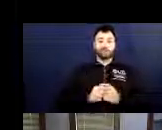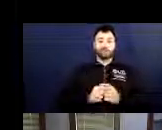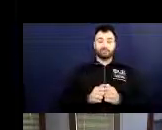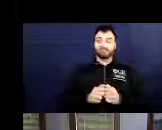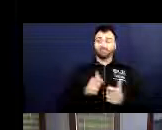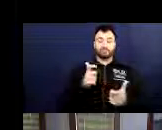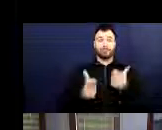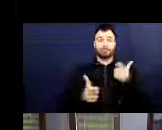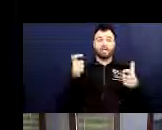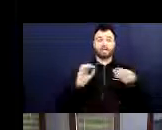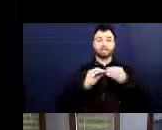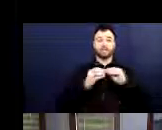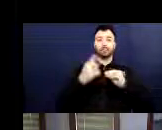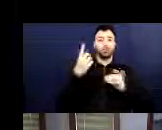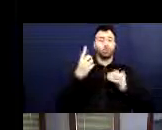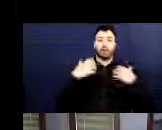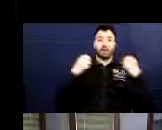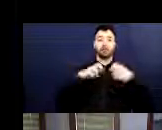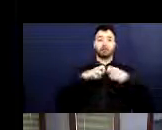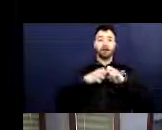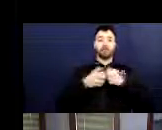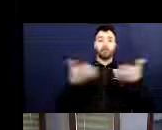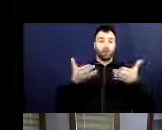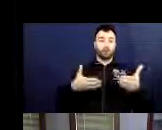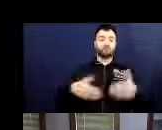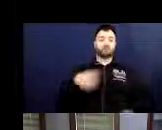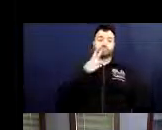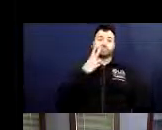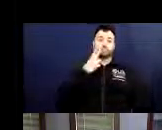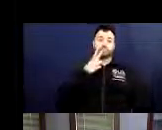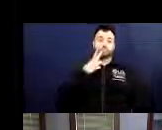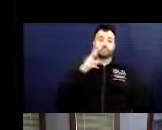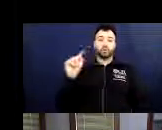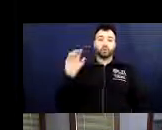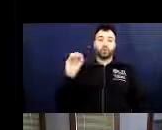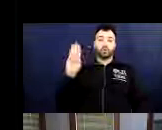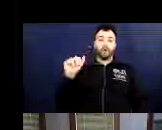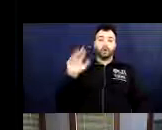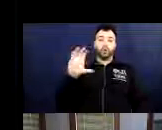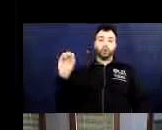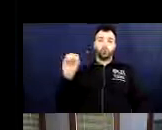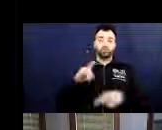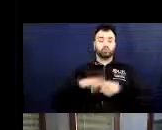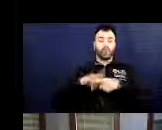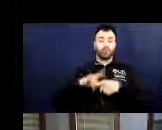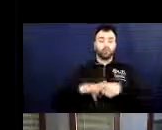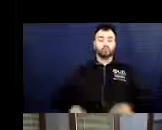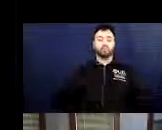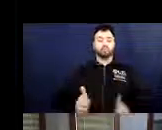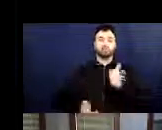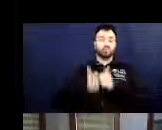still the number one public health problem is tobacco. It kills far more people than any other